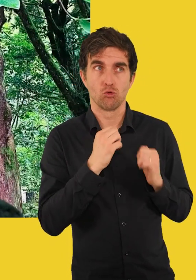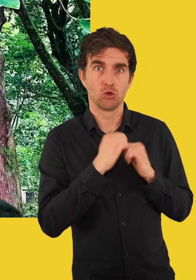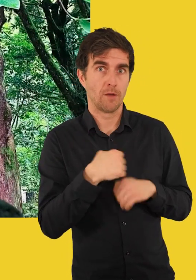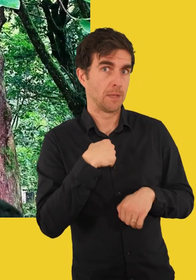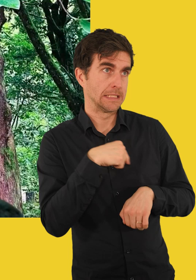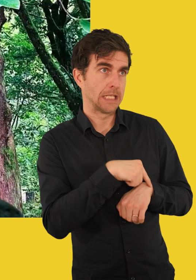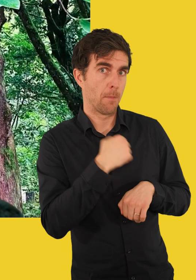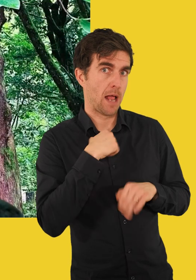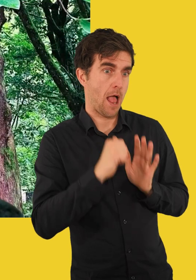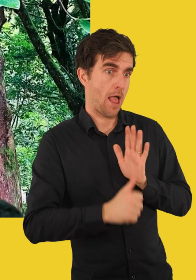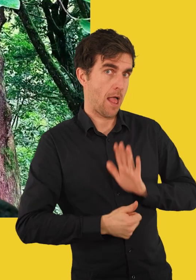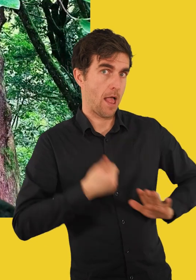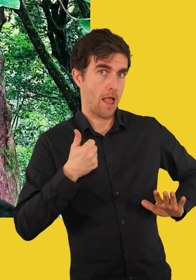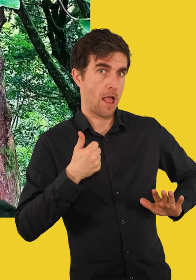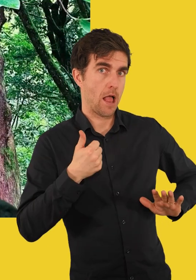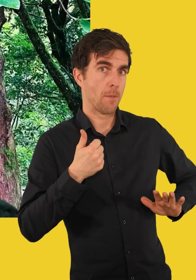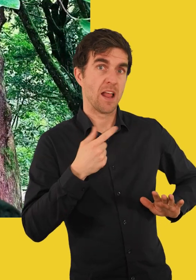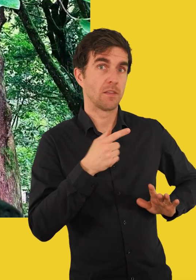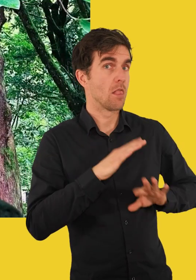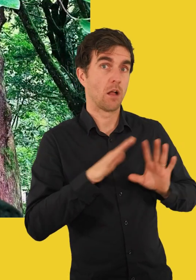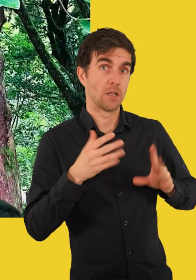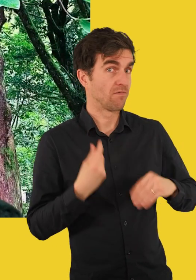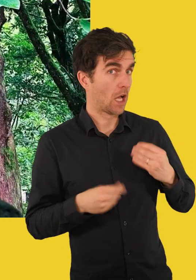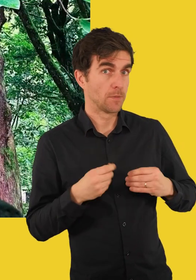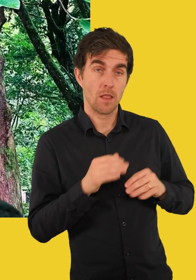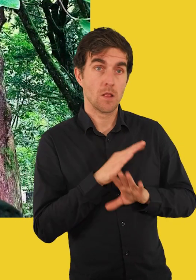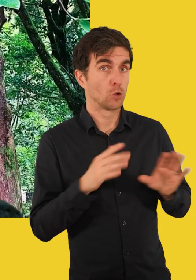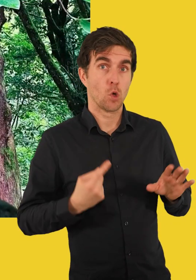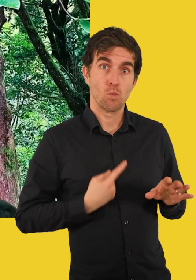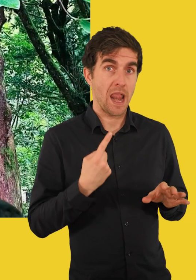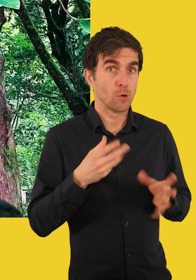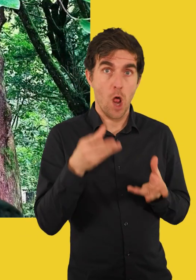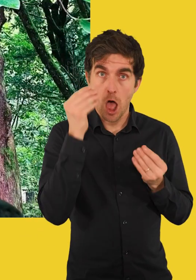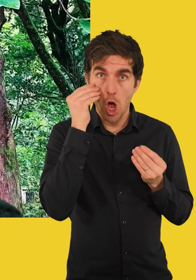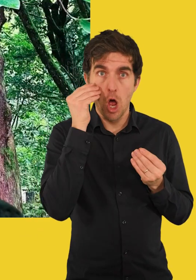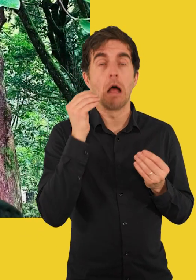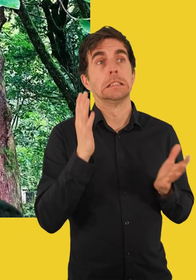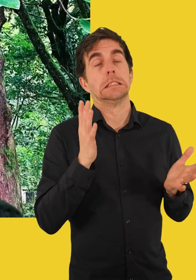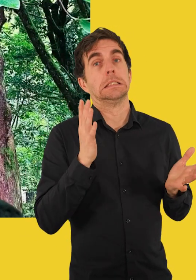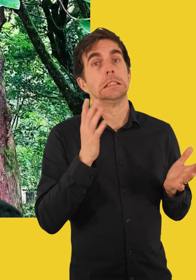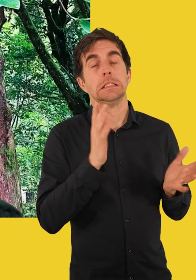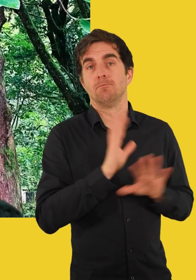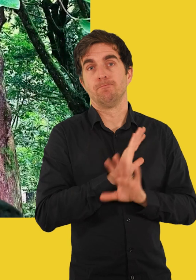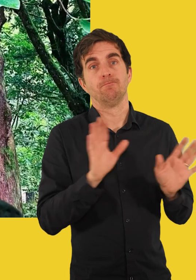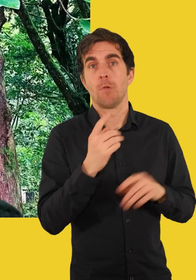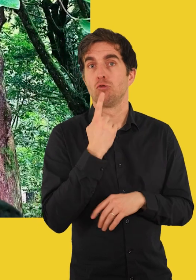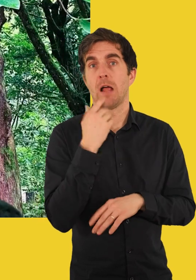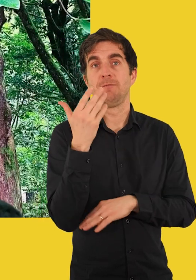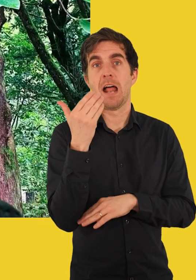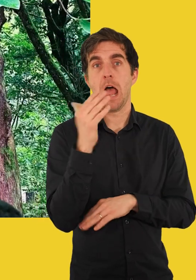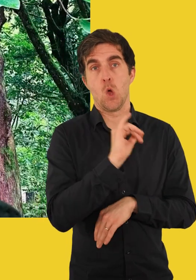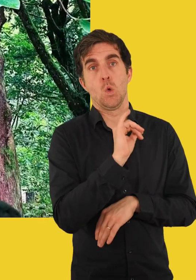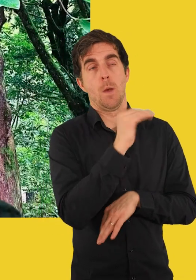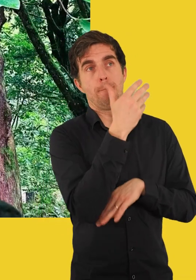deserve your time and expertise. Because if they're not flexible and they're not willing to learn, then that's a bit of a red flag. If